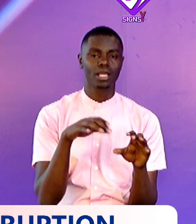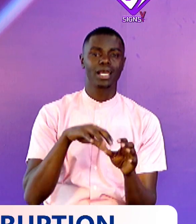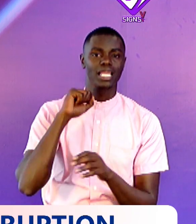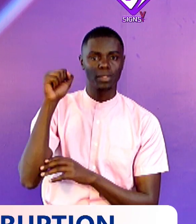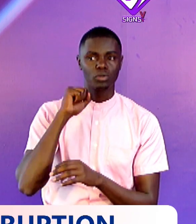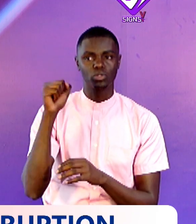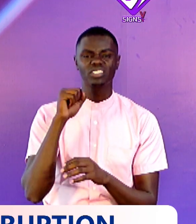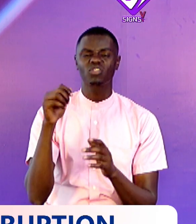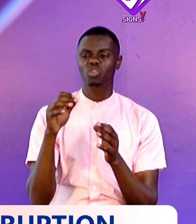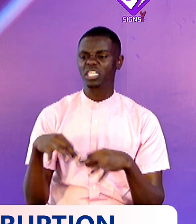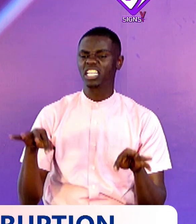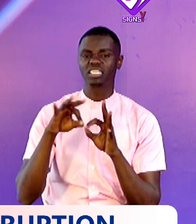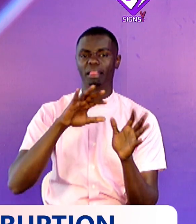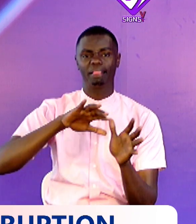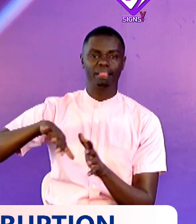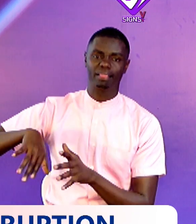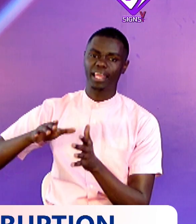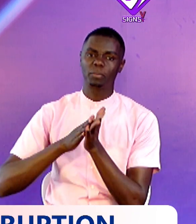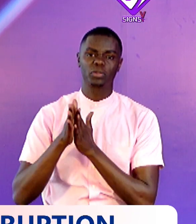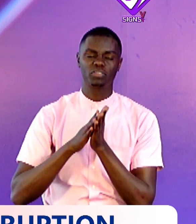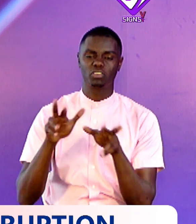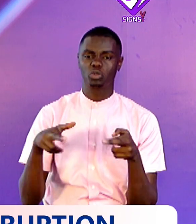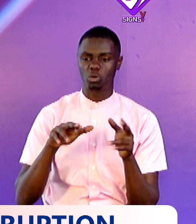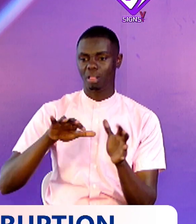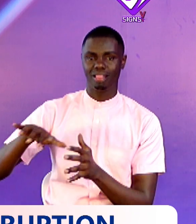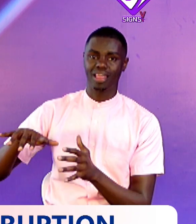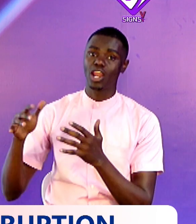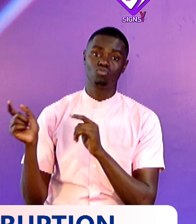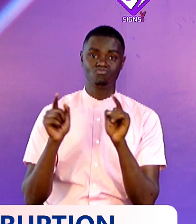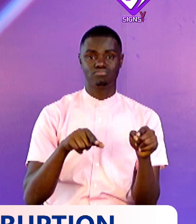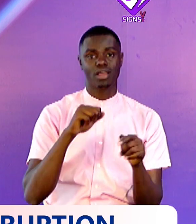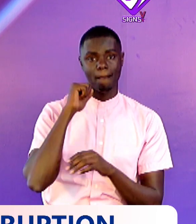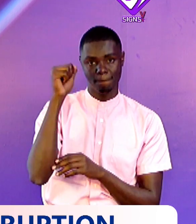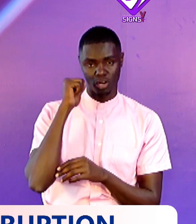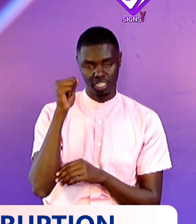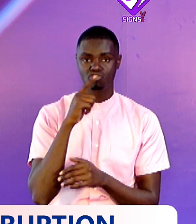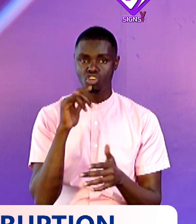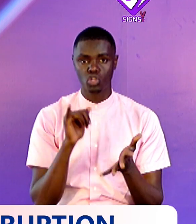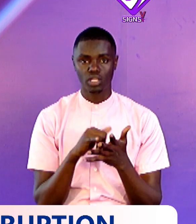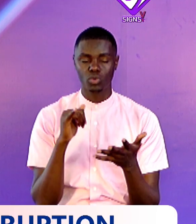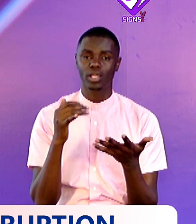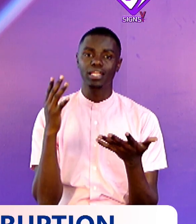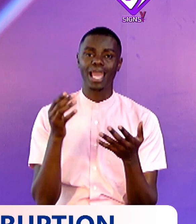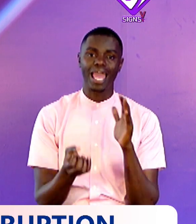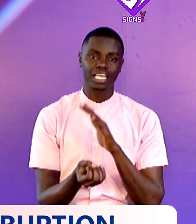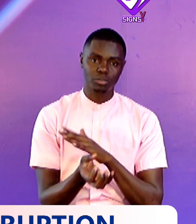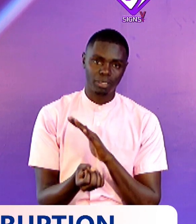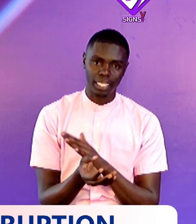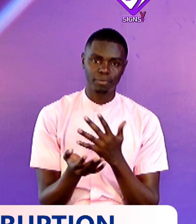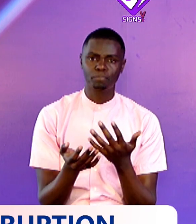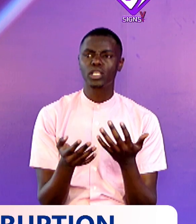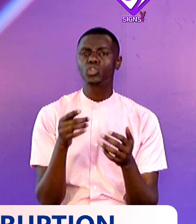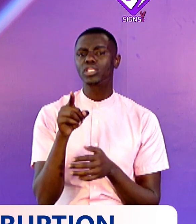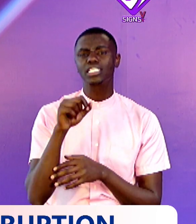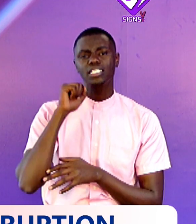away from the treasures, the motivational room. I'm bringing you into this room of politics so that we shed a bit more light on this. That has